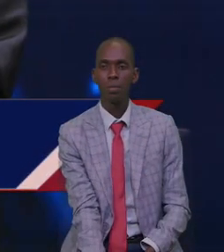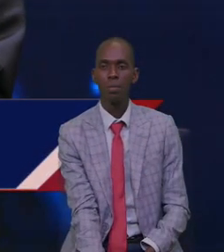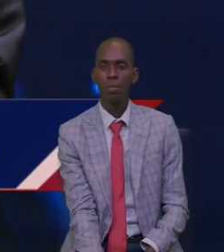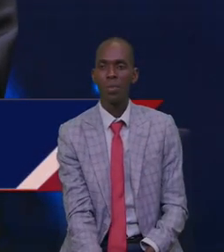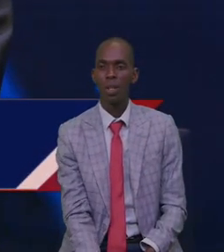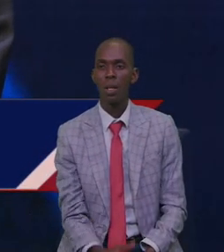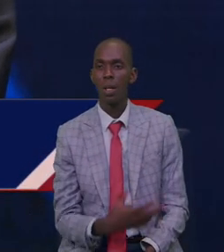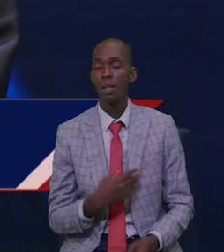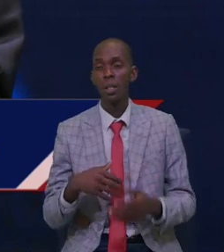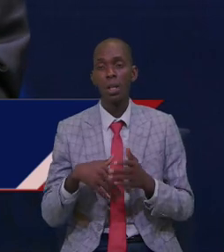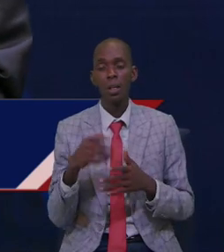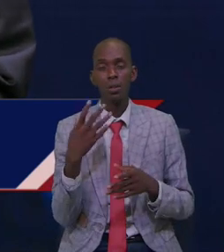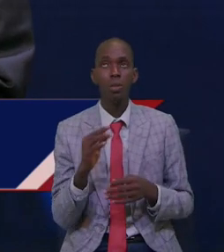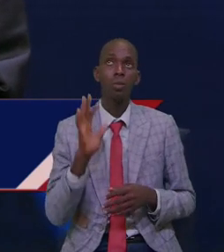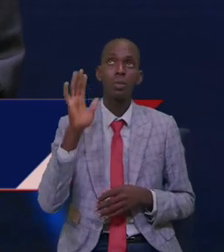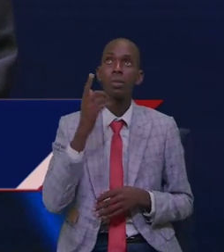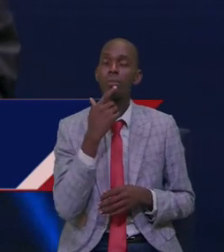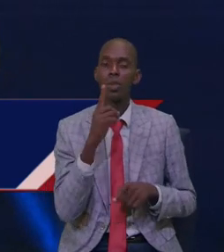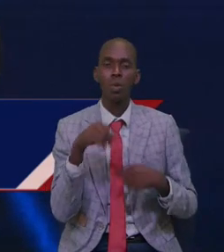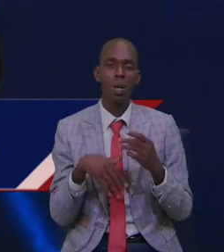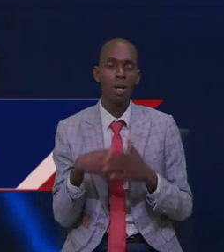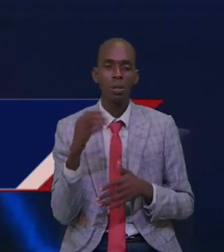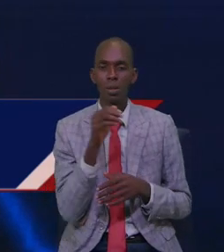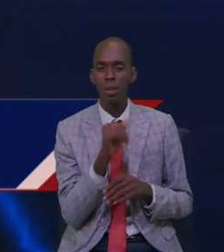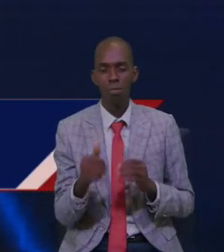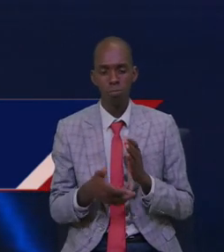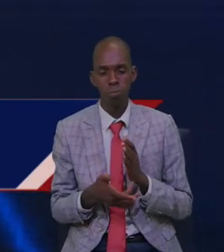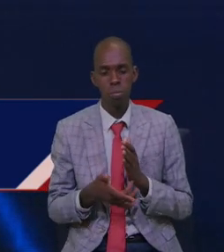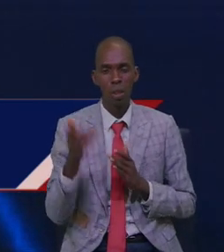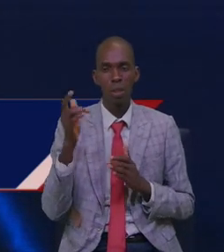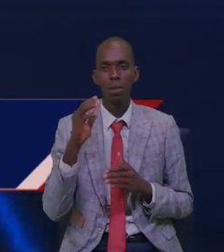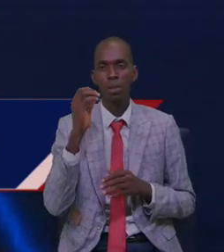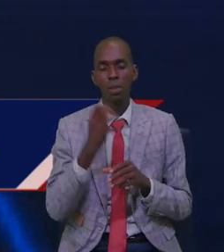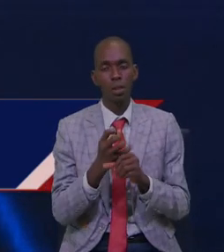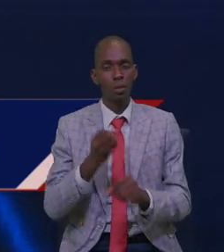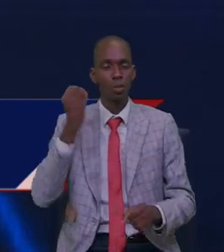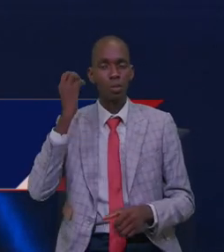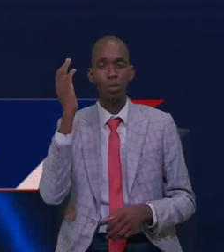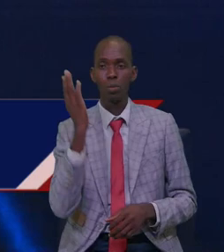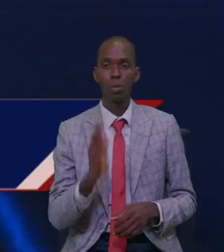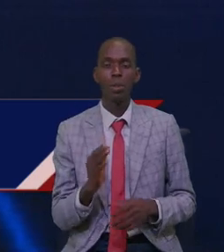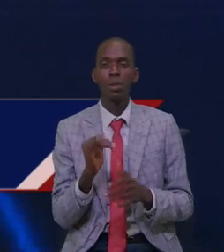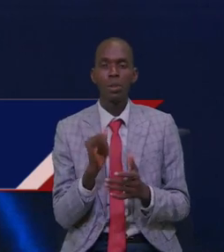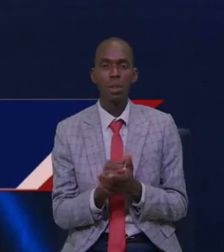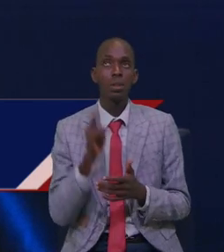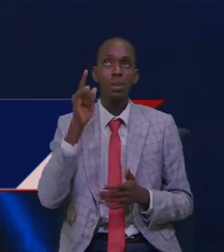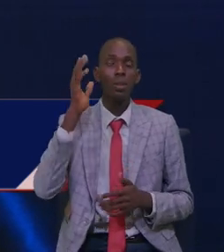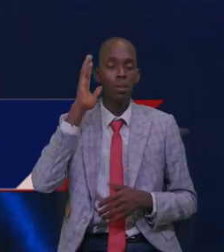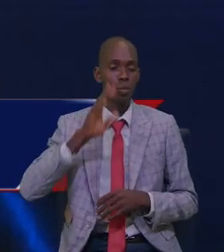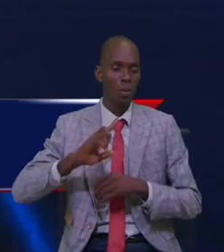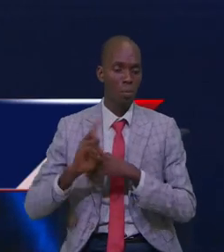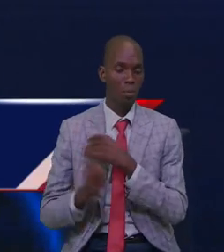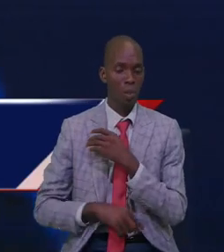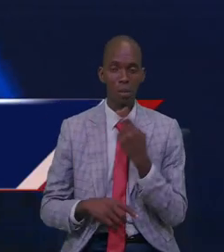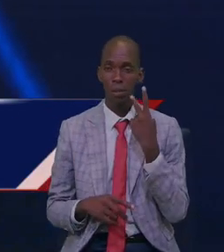his mouth goeth a sharp sword, that with it he shall smite. Smite, you see